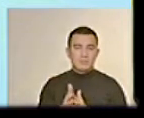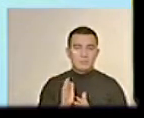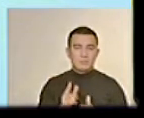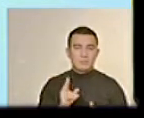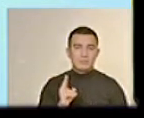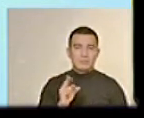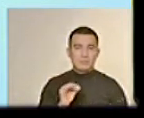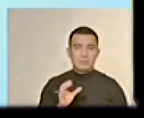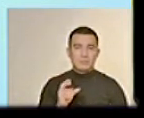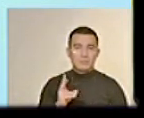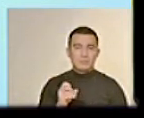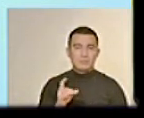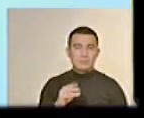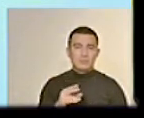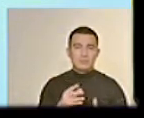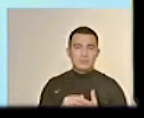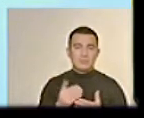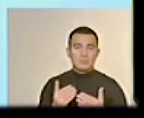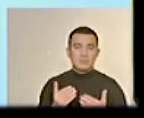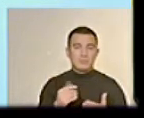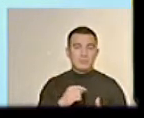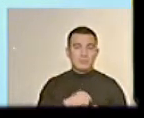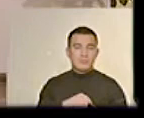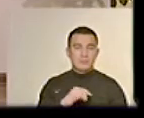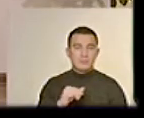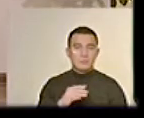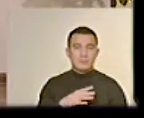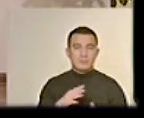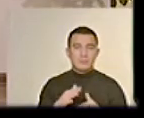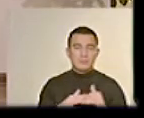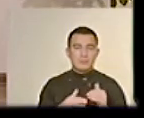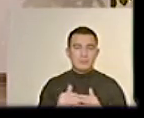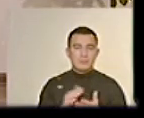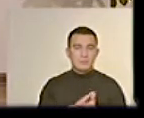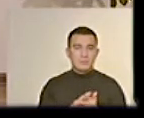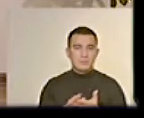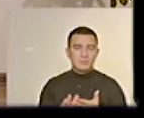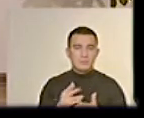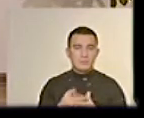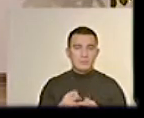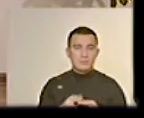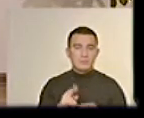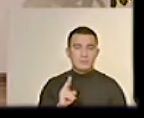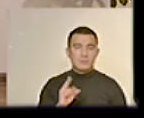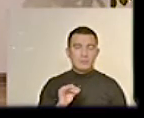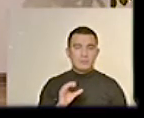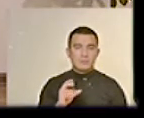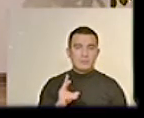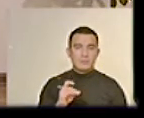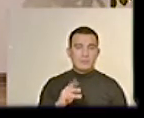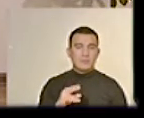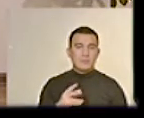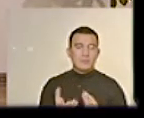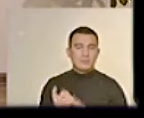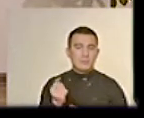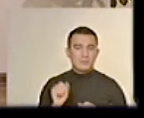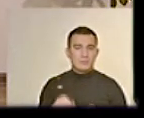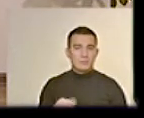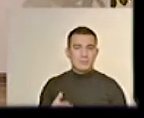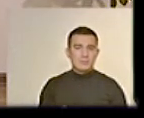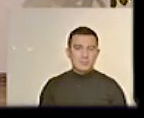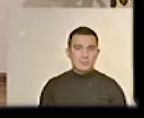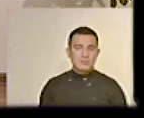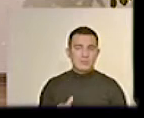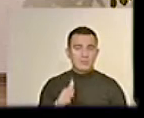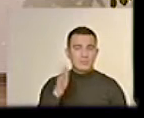kislorod. Aynan shu usulda laboratoriyada toza va sifatli kislorodni olishimiz mumkin ekan. Yoki bo'lmasam,